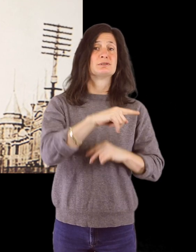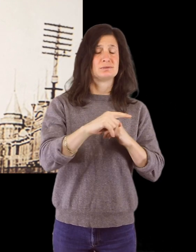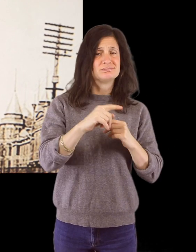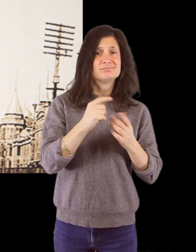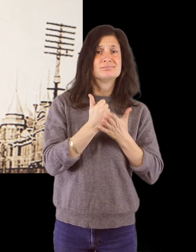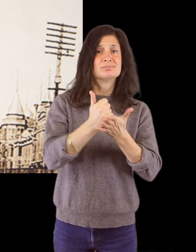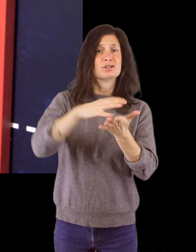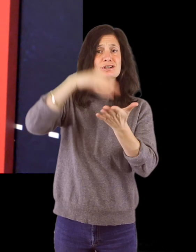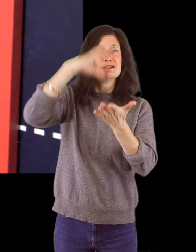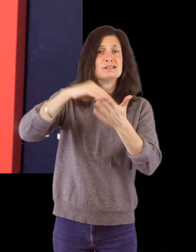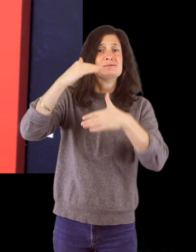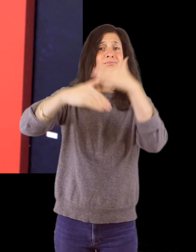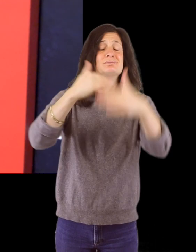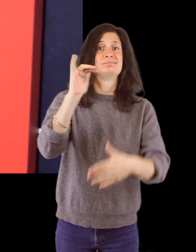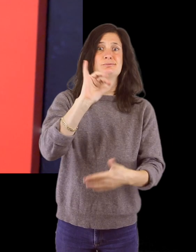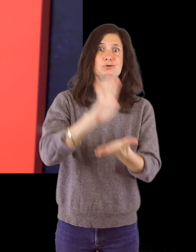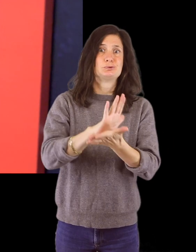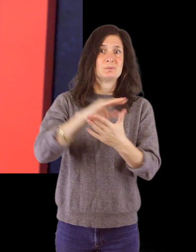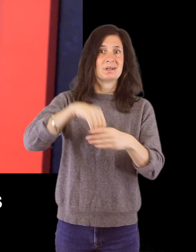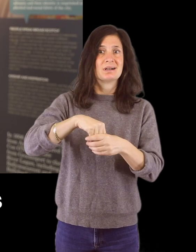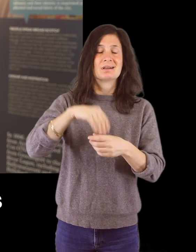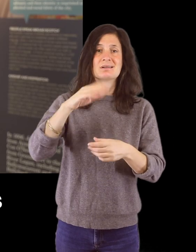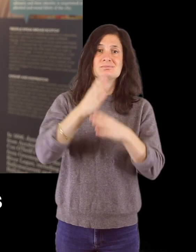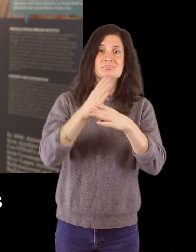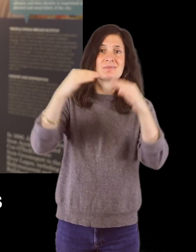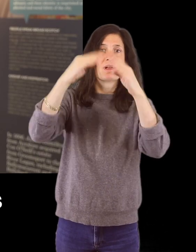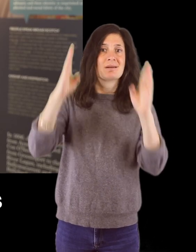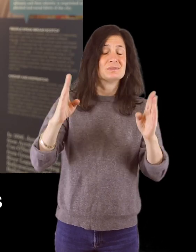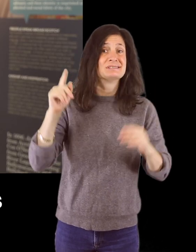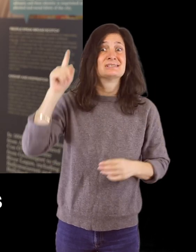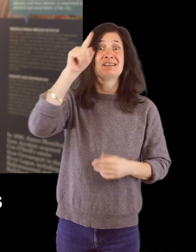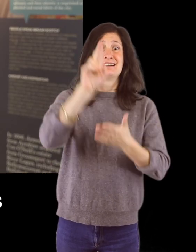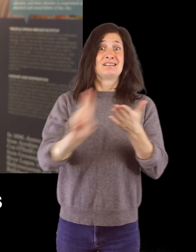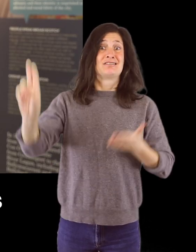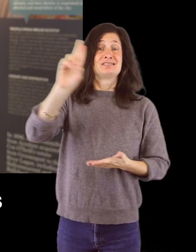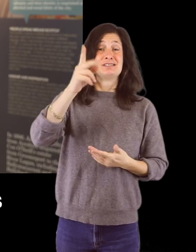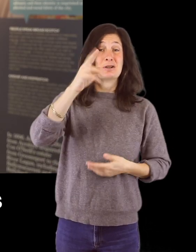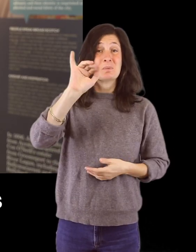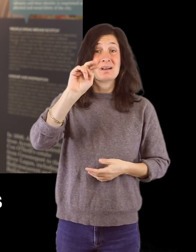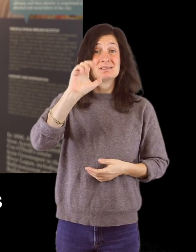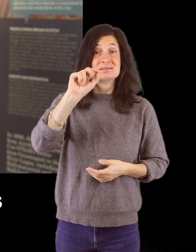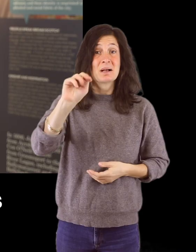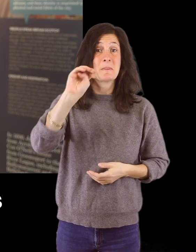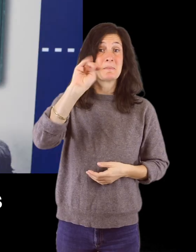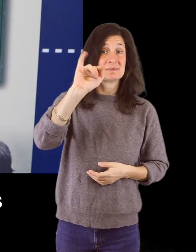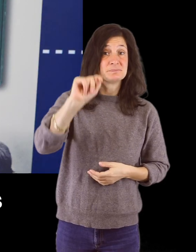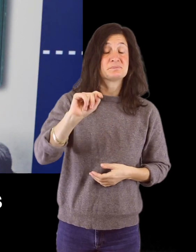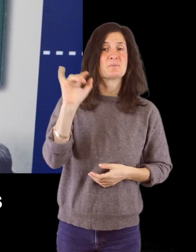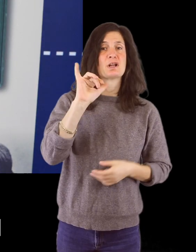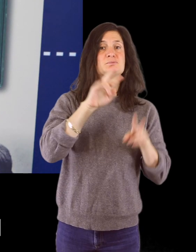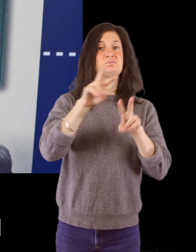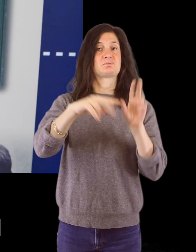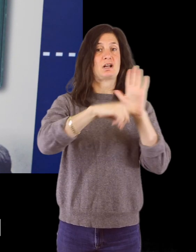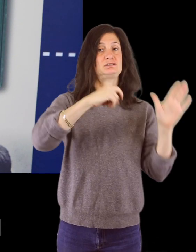see a people who promoted learning from establishing schools in log cabins through to universities such as Princeton or MIT.